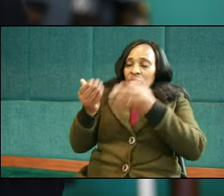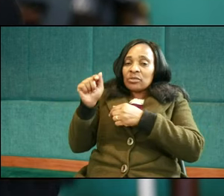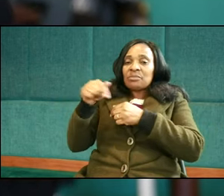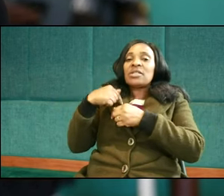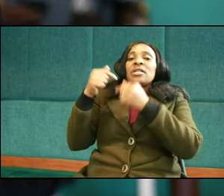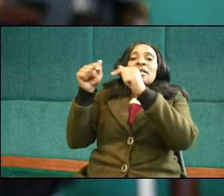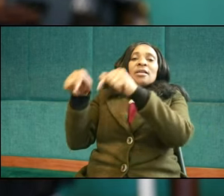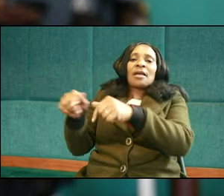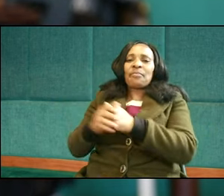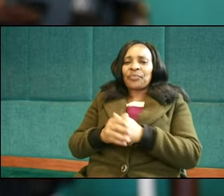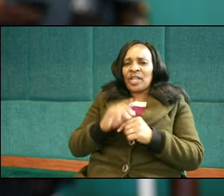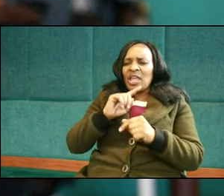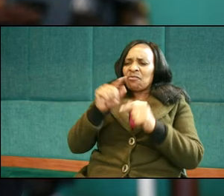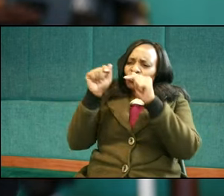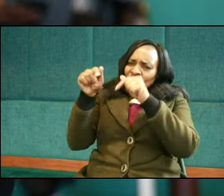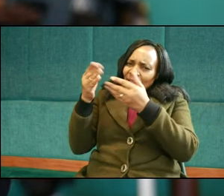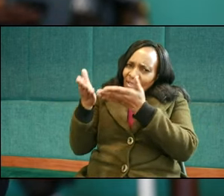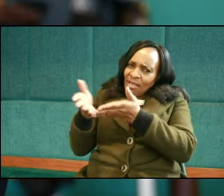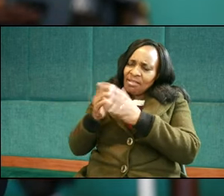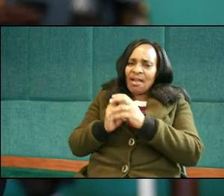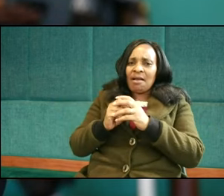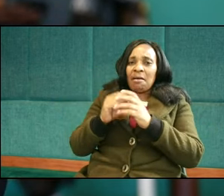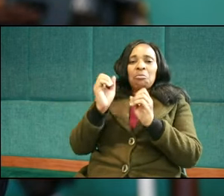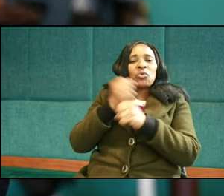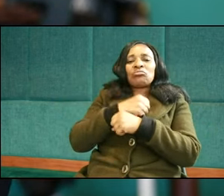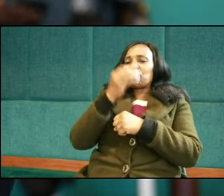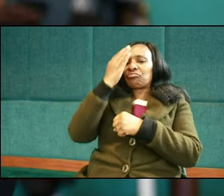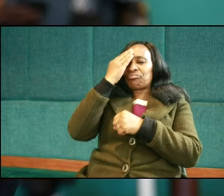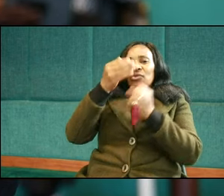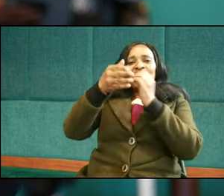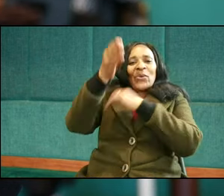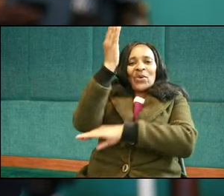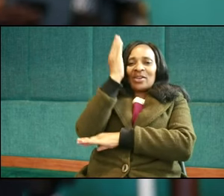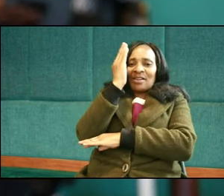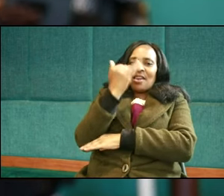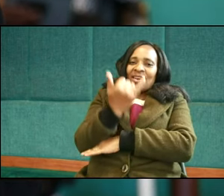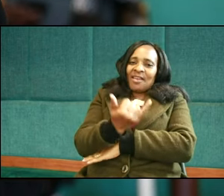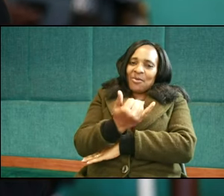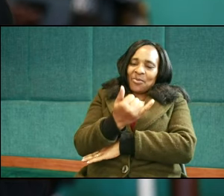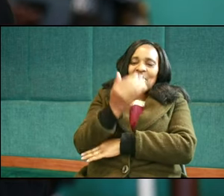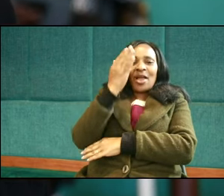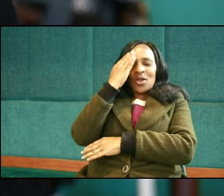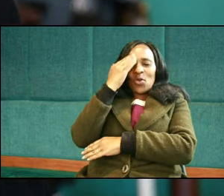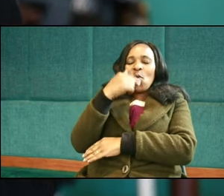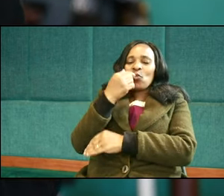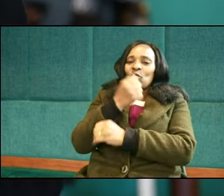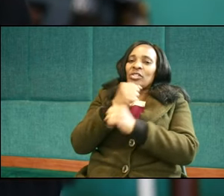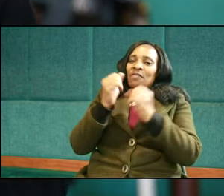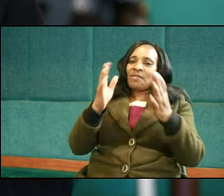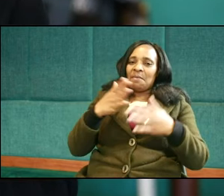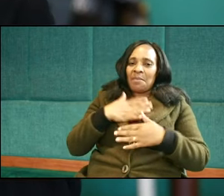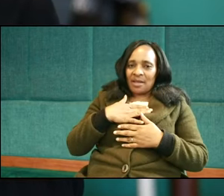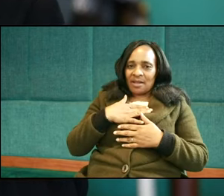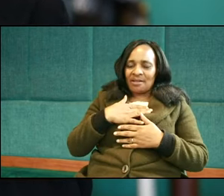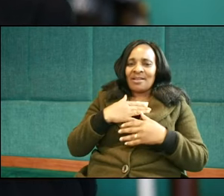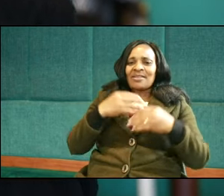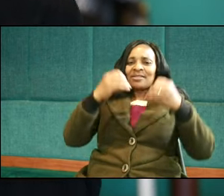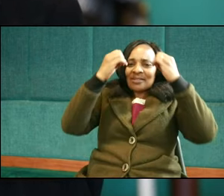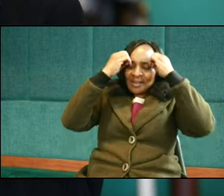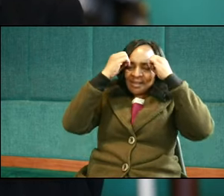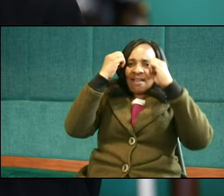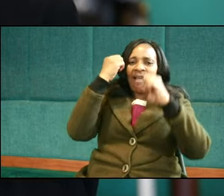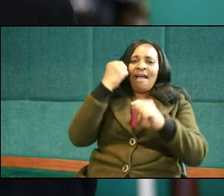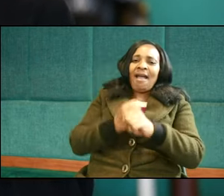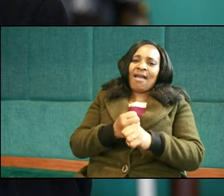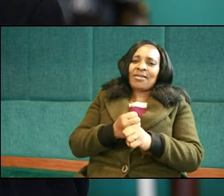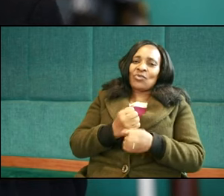If I were not here today, I would not have known God. No, now I know who my Savior is. She's studying hard and hopes